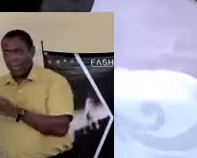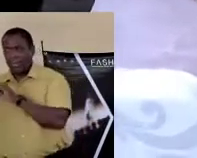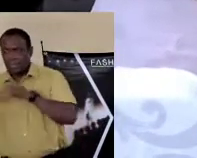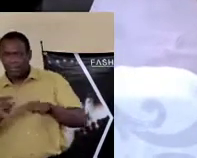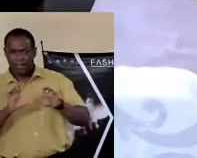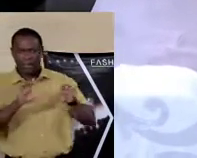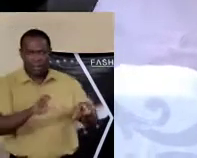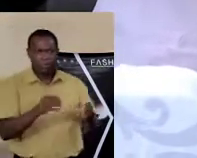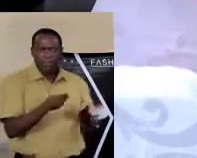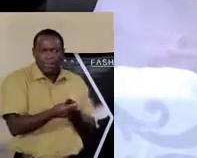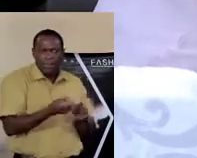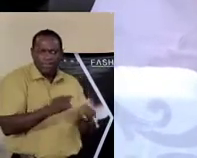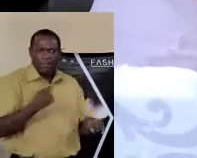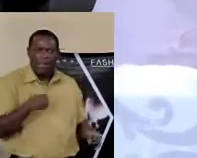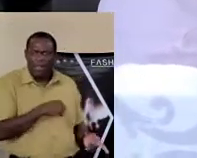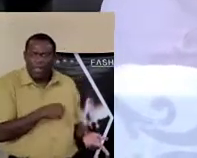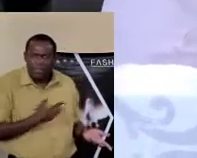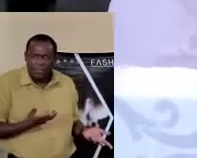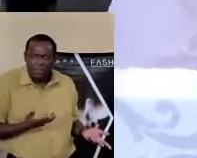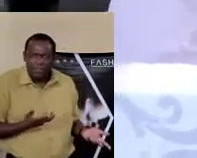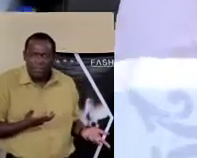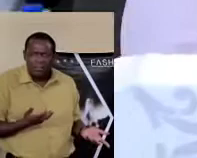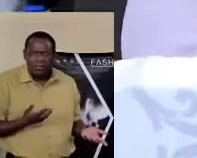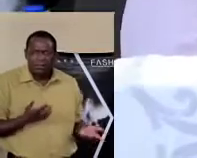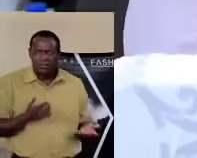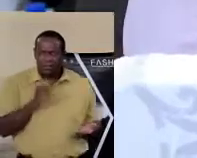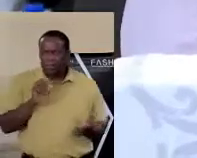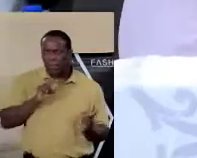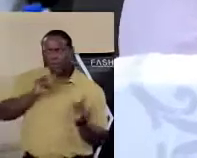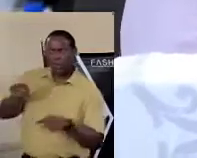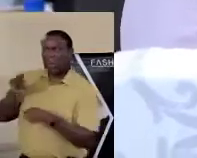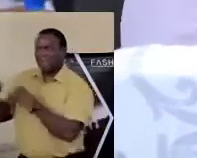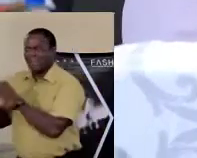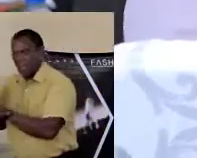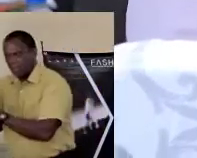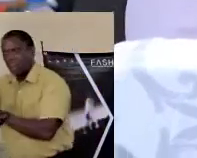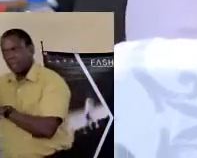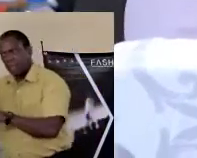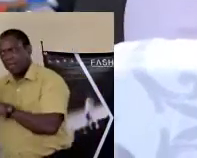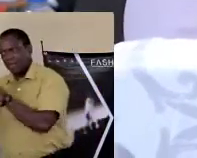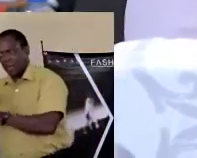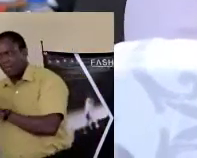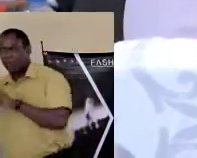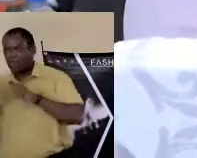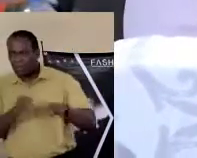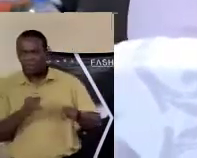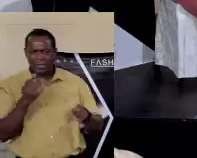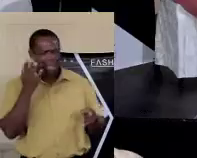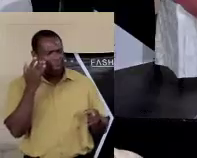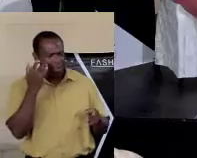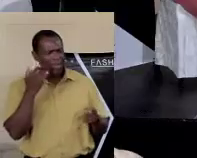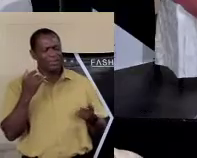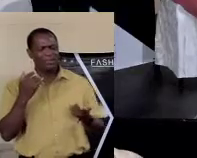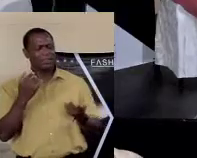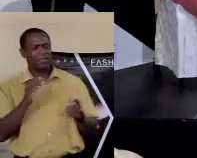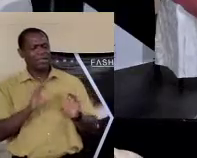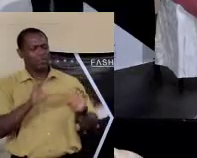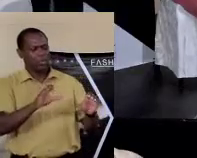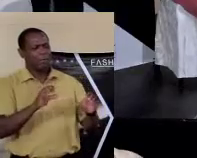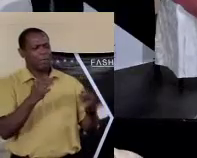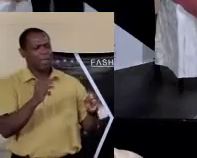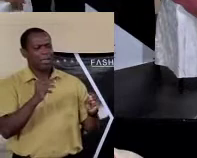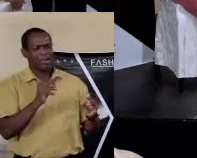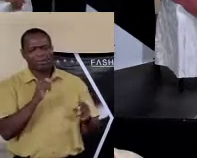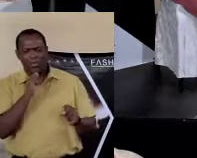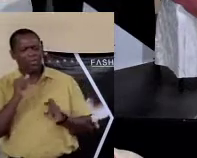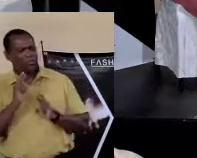our market. So my question is, why isn't Caribbean market as respected as the international market? Candice,